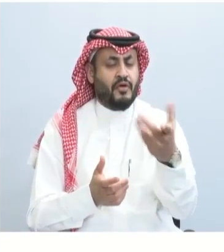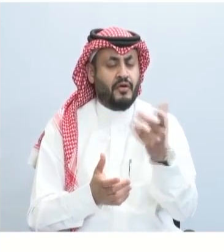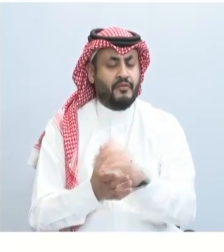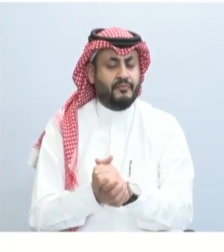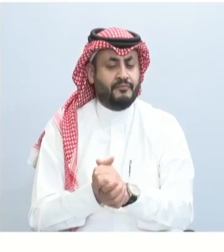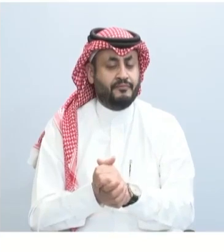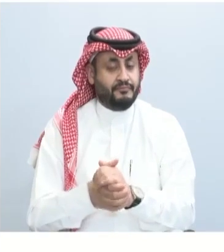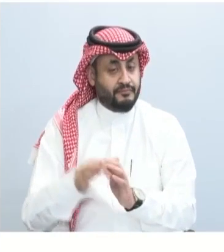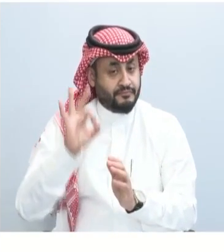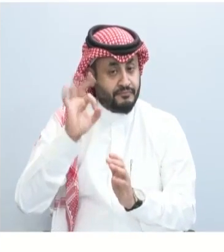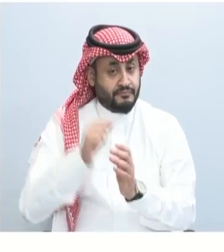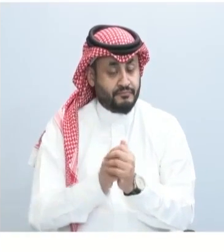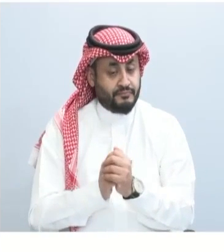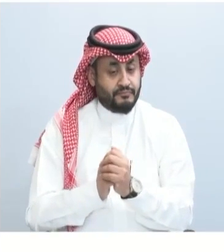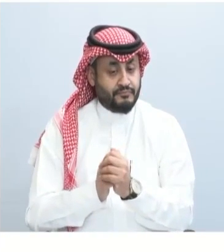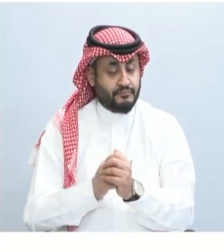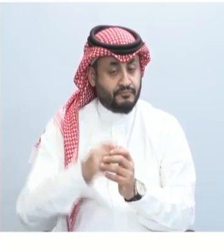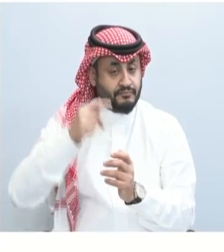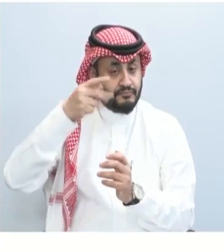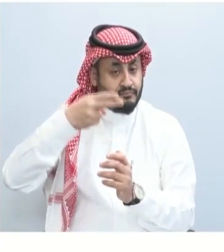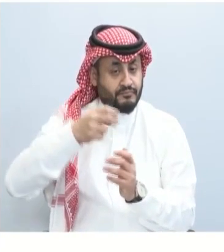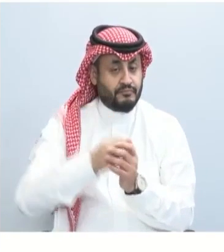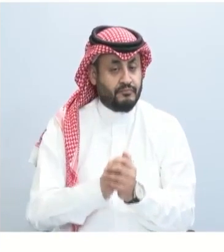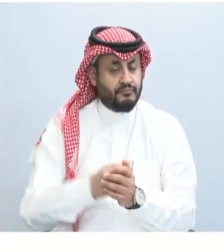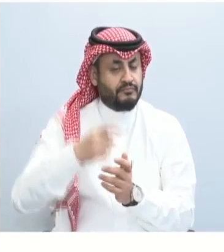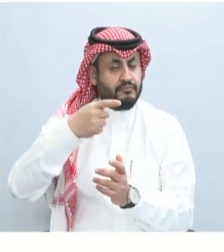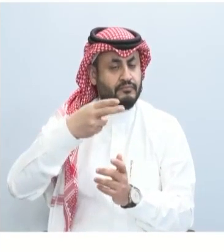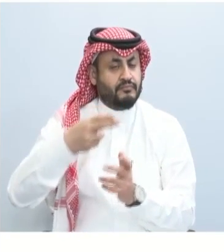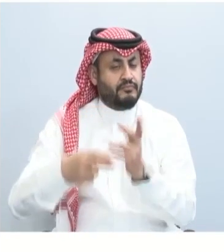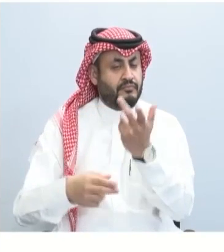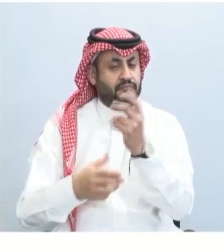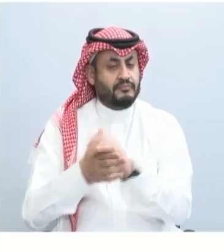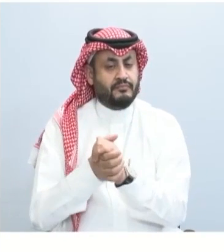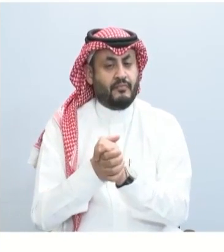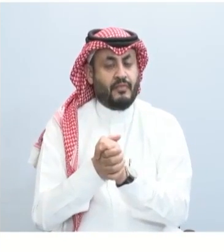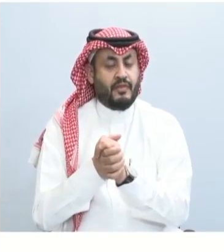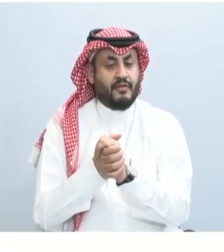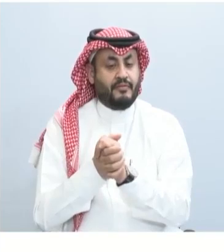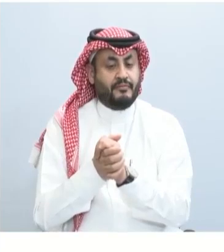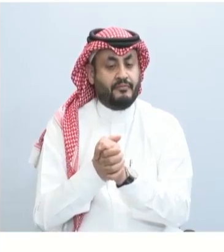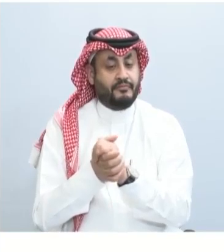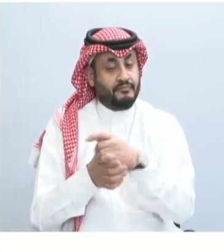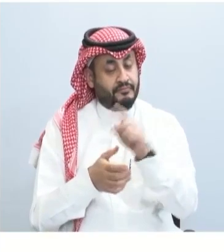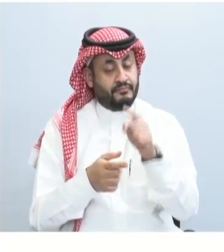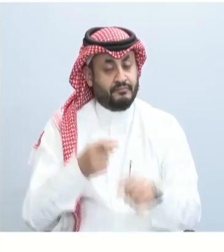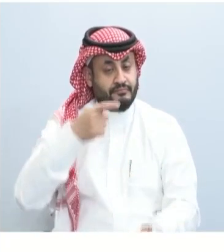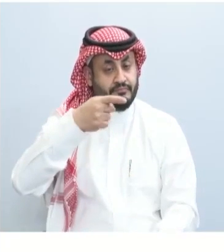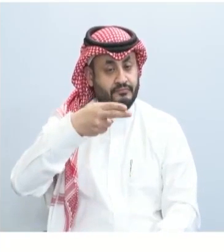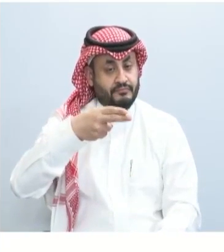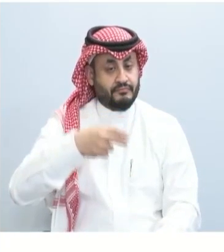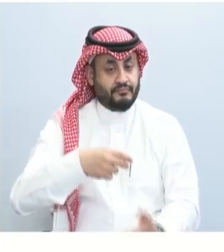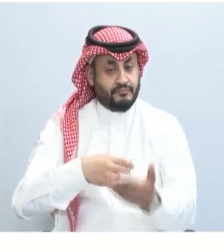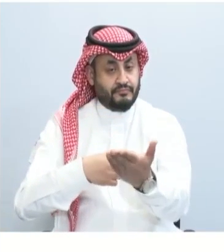Does it comes with F or PH or GH? It is, of course, comes